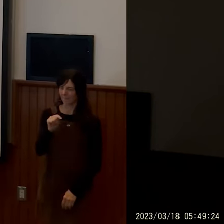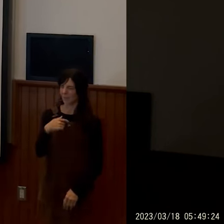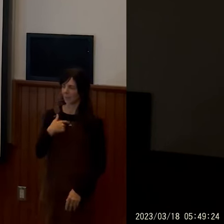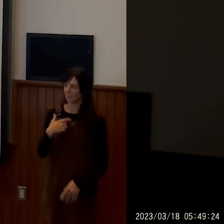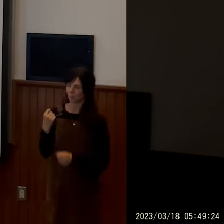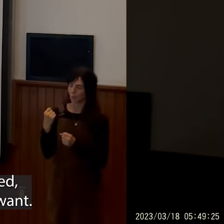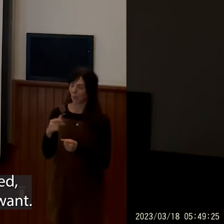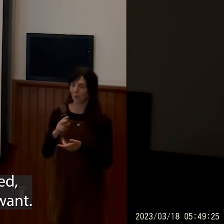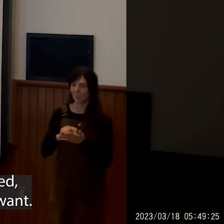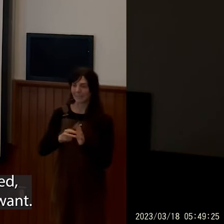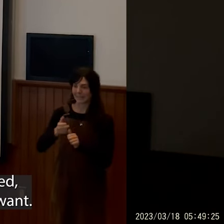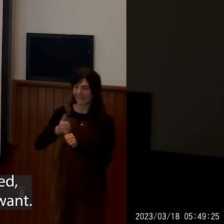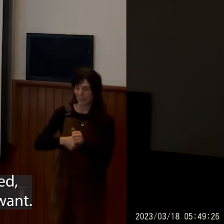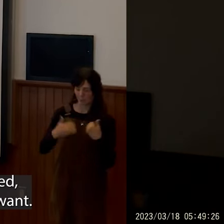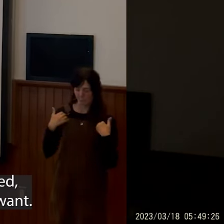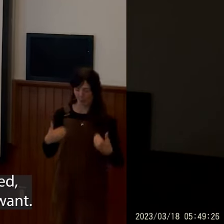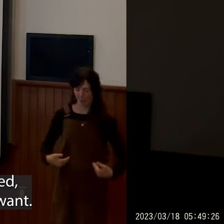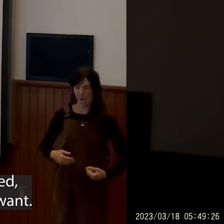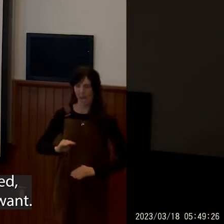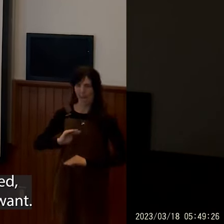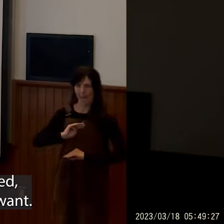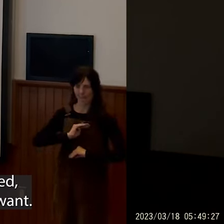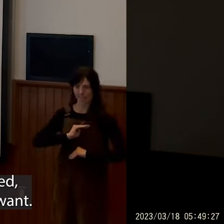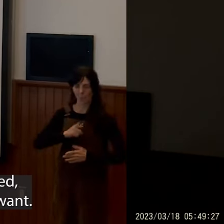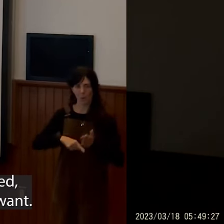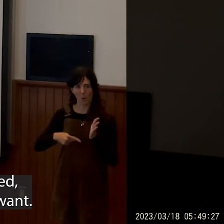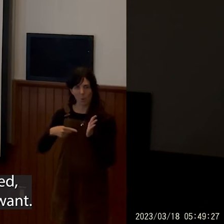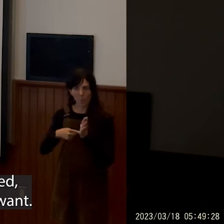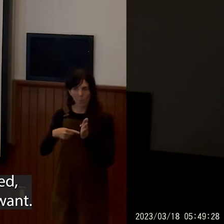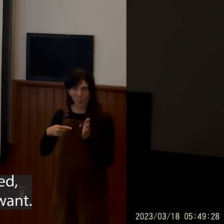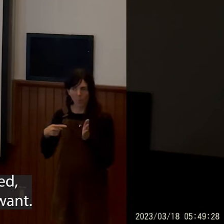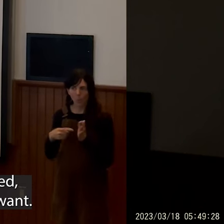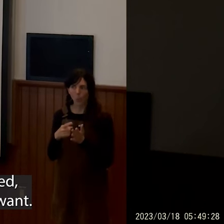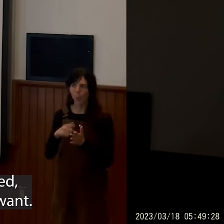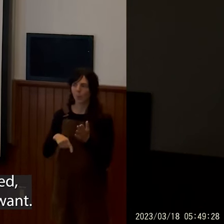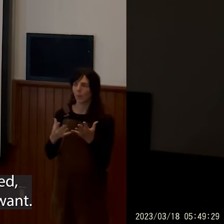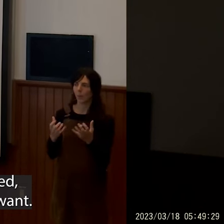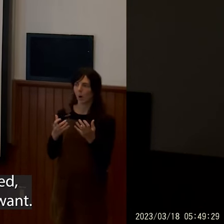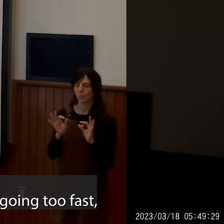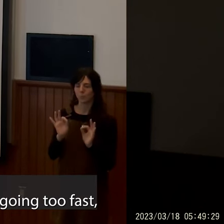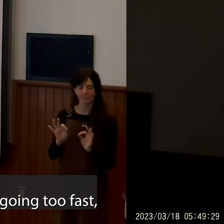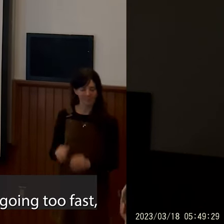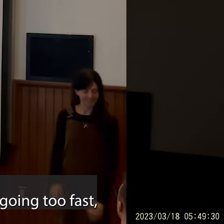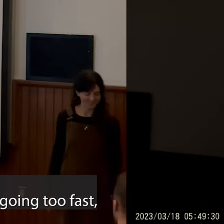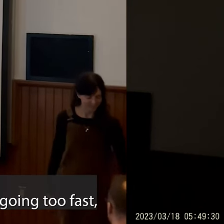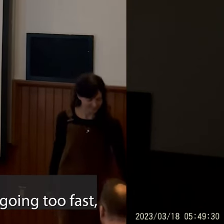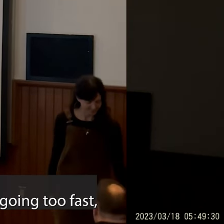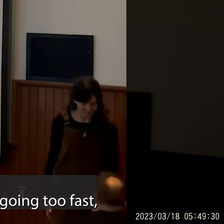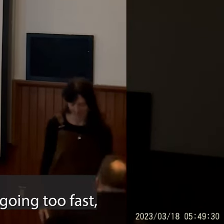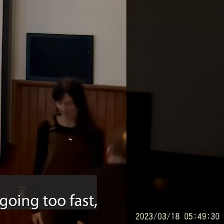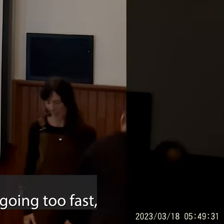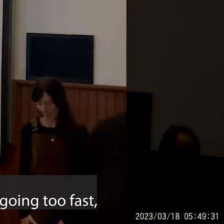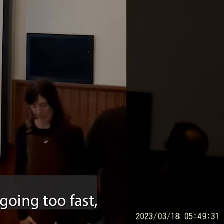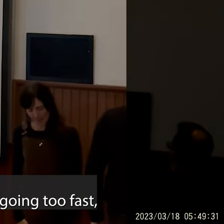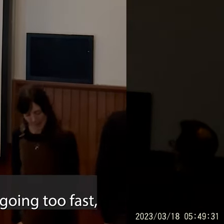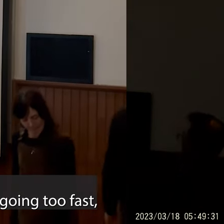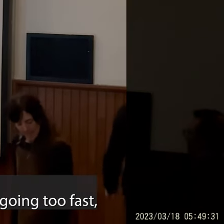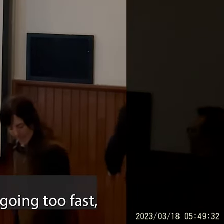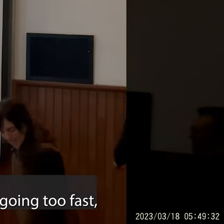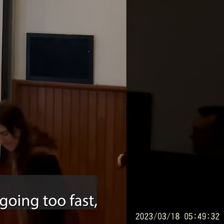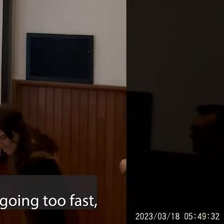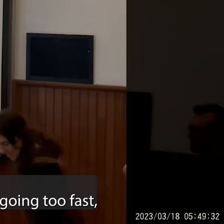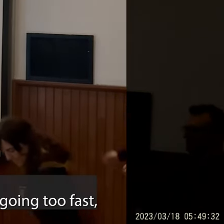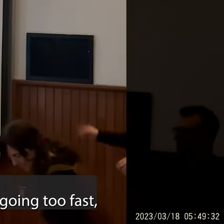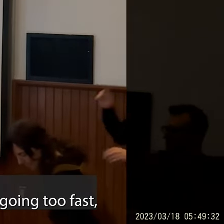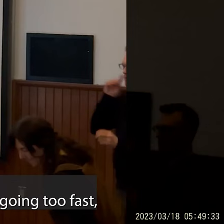future where each and everybody has what they need, what they deserve, and what they want. So I think visionary activism is really important to me, thinking,